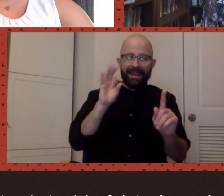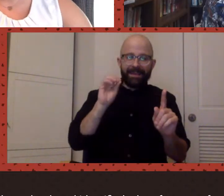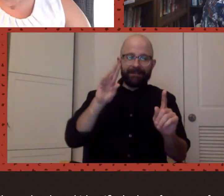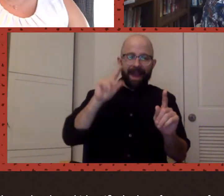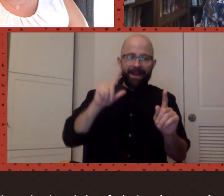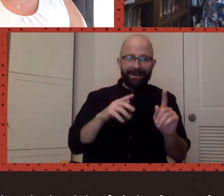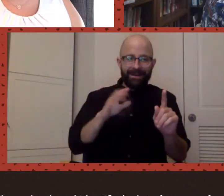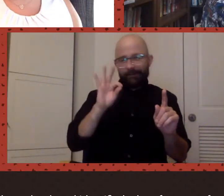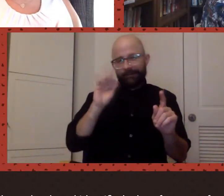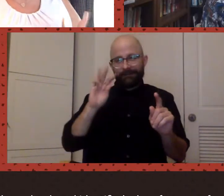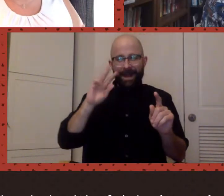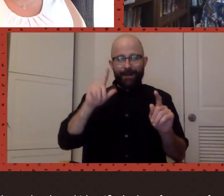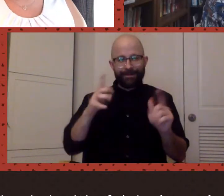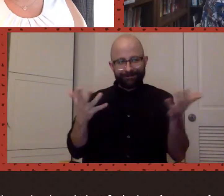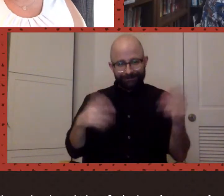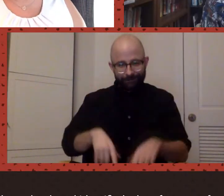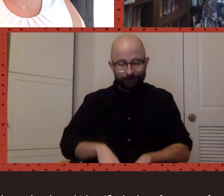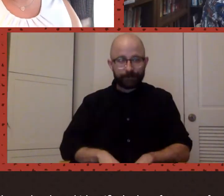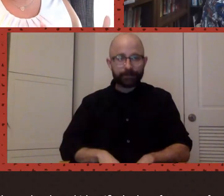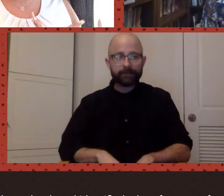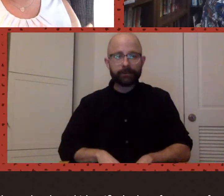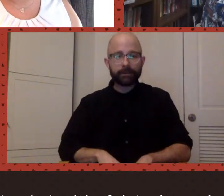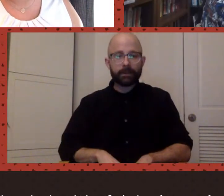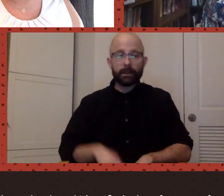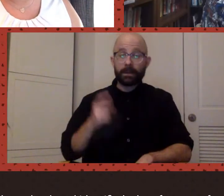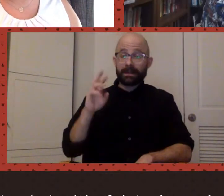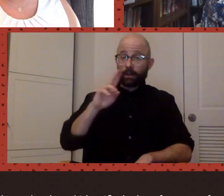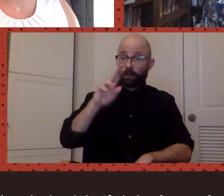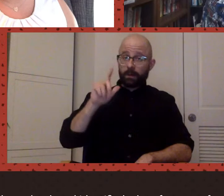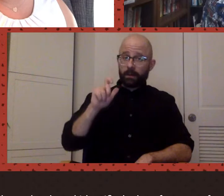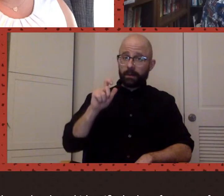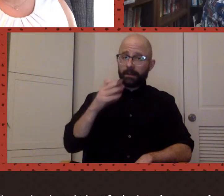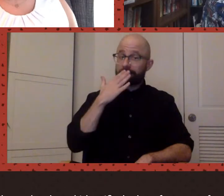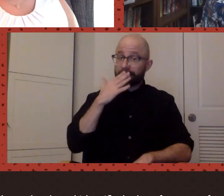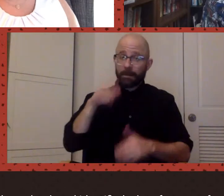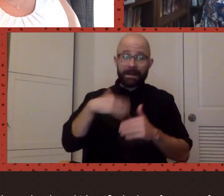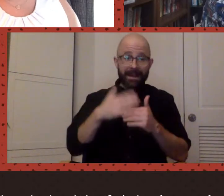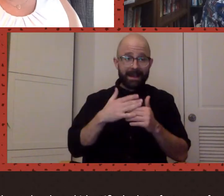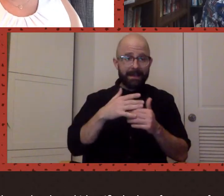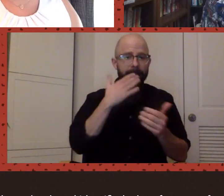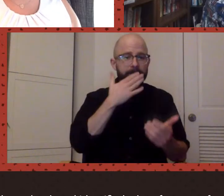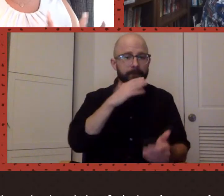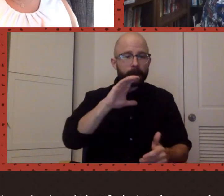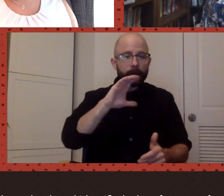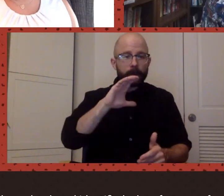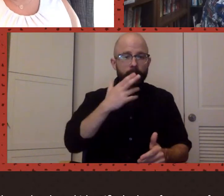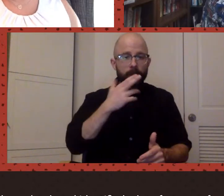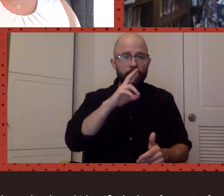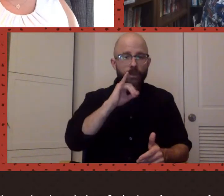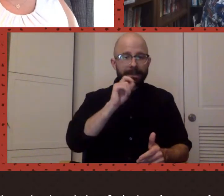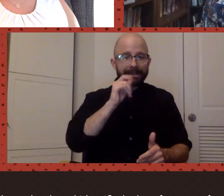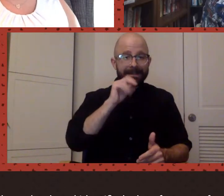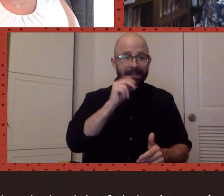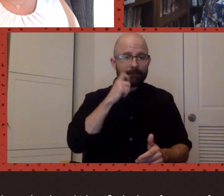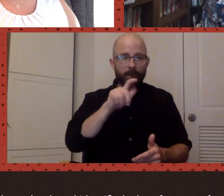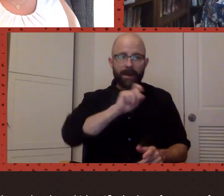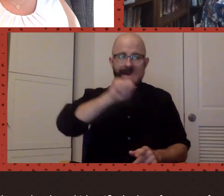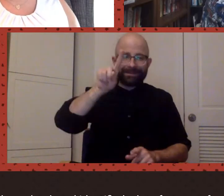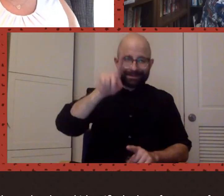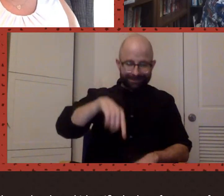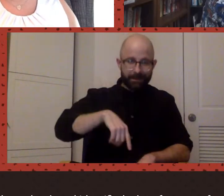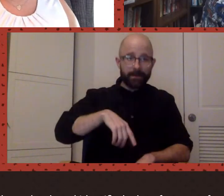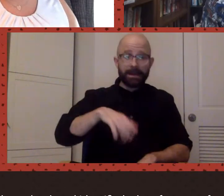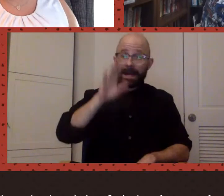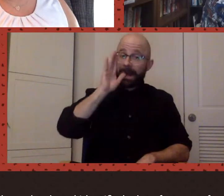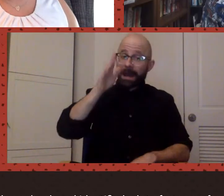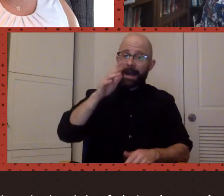Right. Wonderful. Well, next, thank you, Christine, for writing in. She writes, "Hi, Brandon. I enjoyed your book